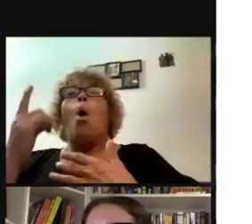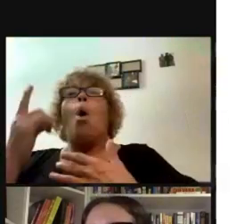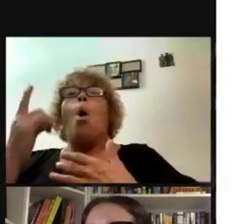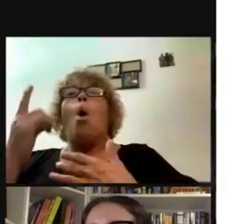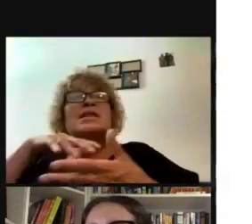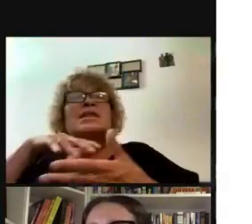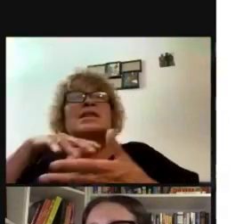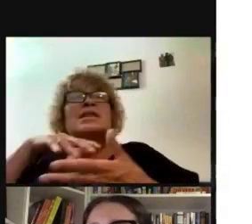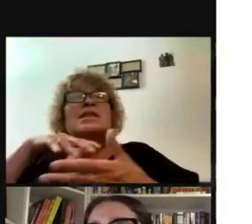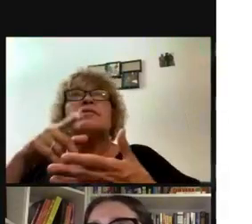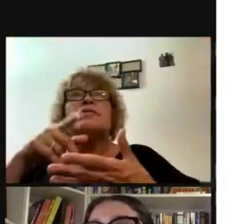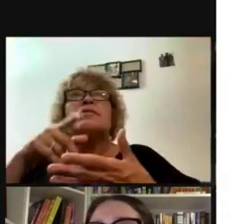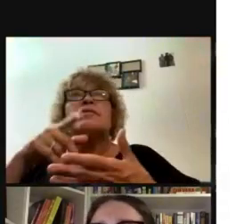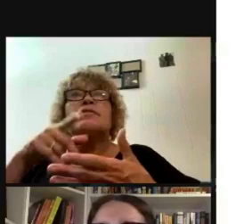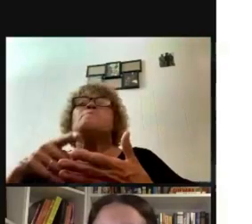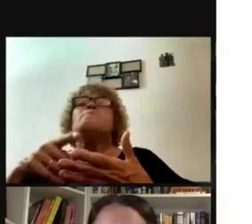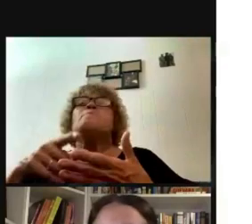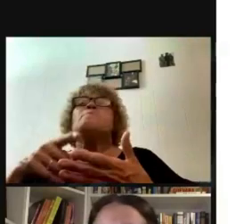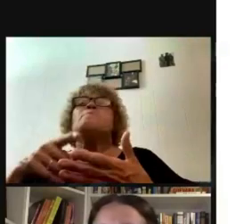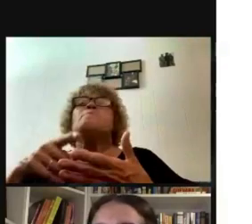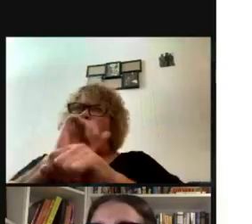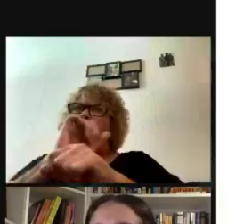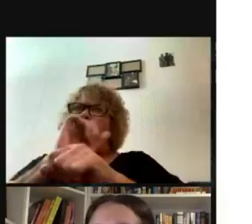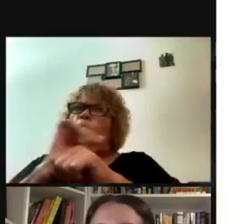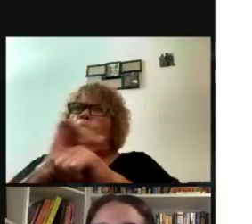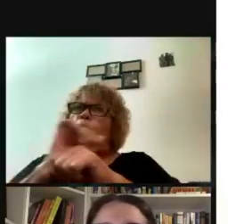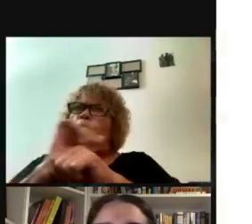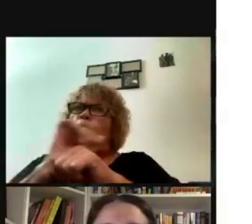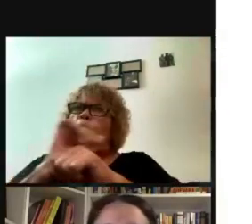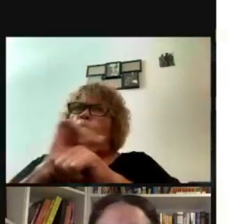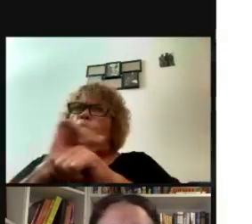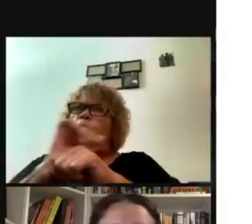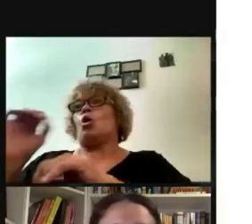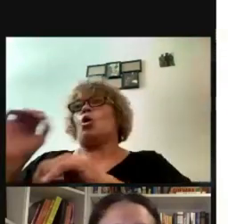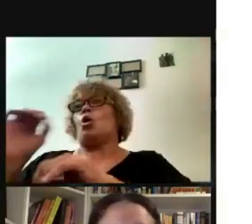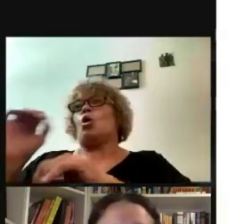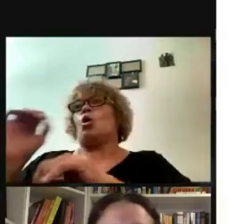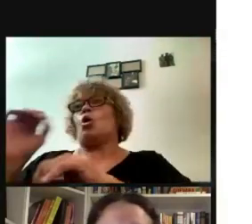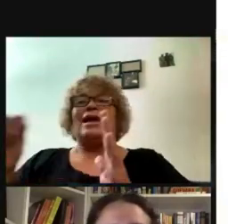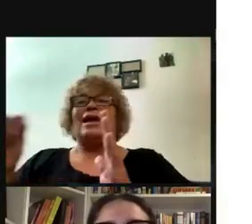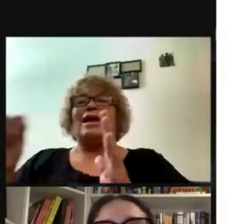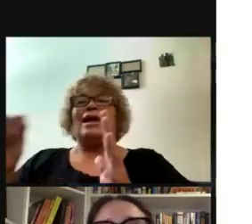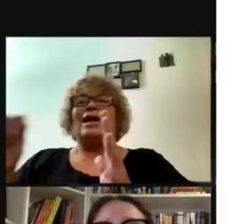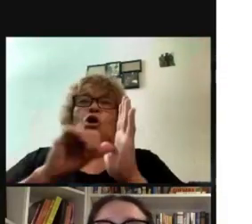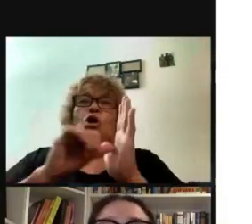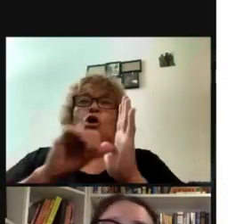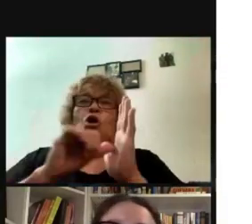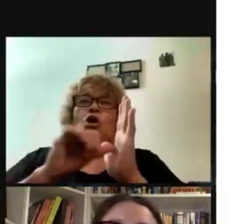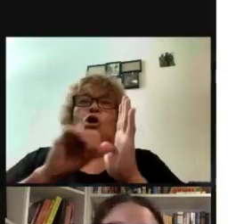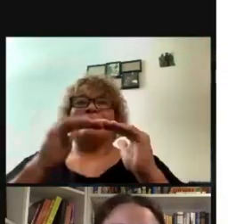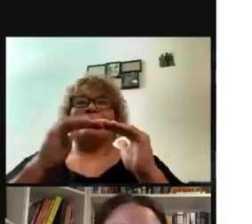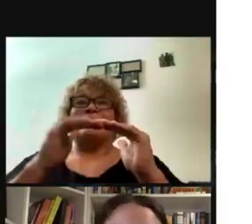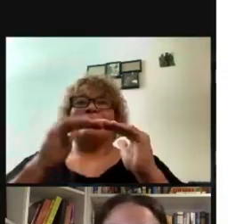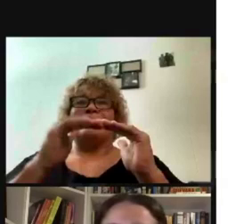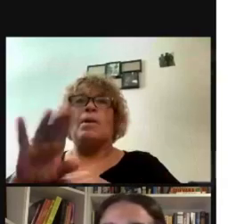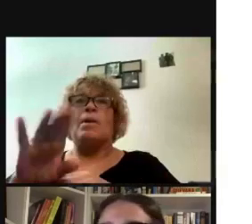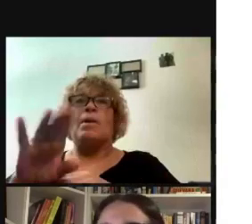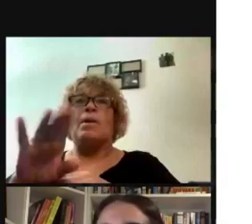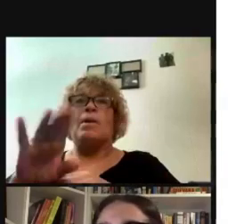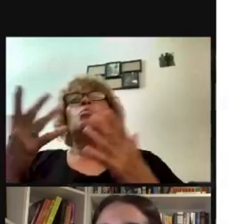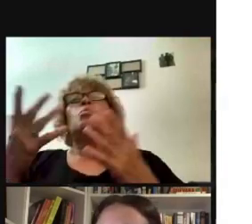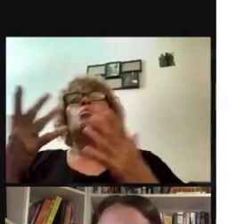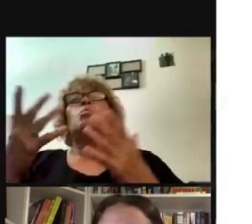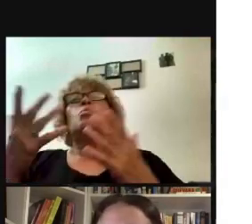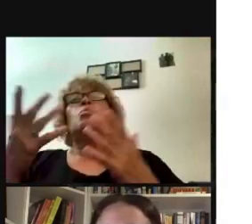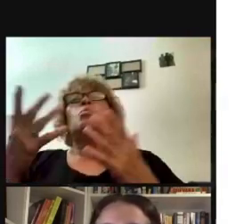we've worked on with my colleagues in the Sterilization and Social Justice Lab is an analysis